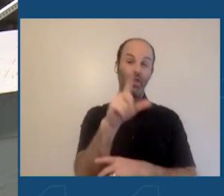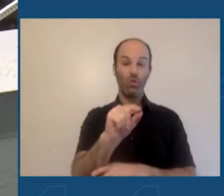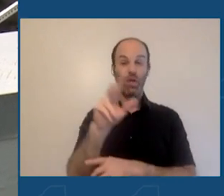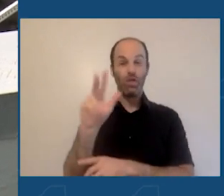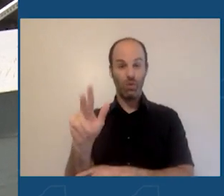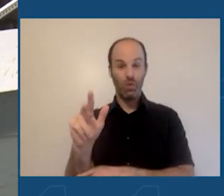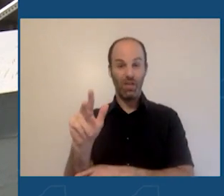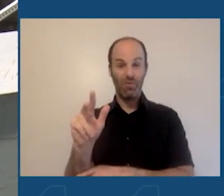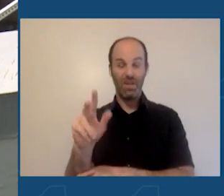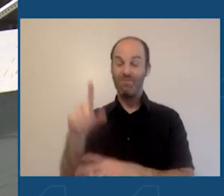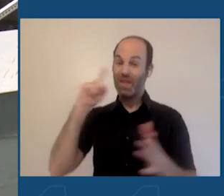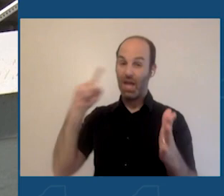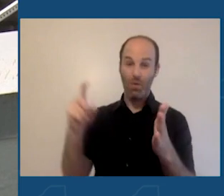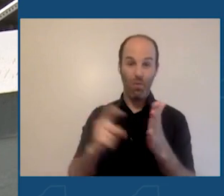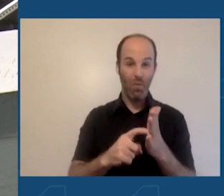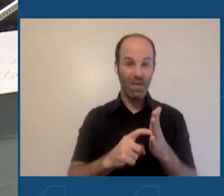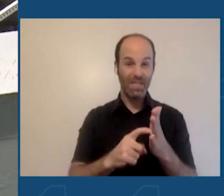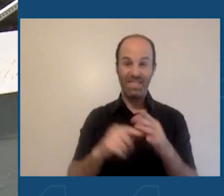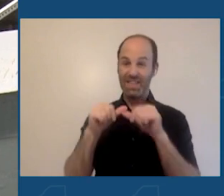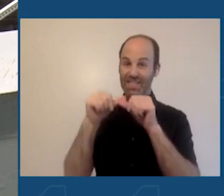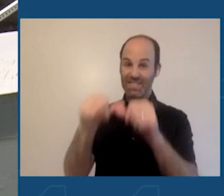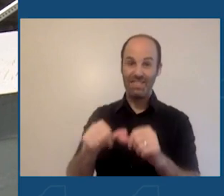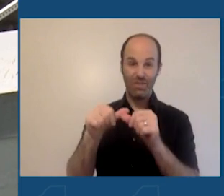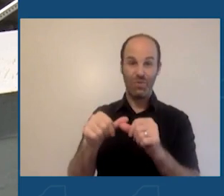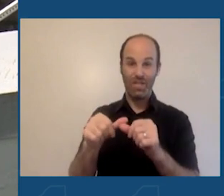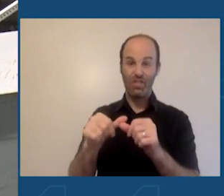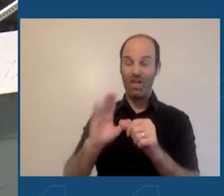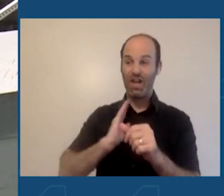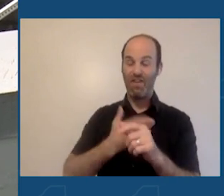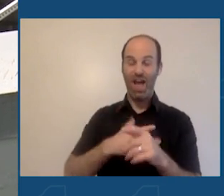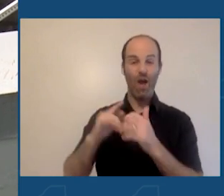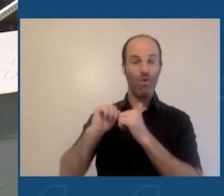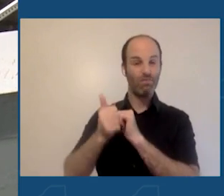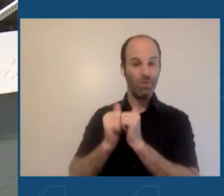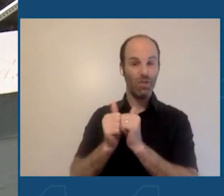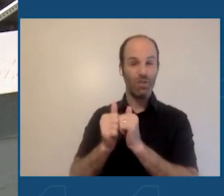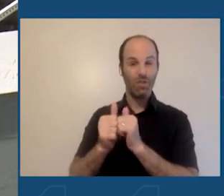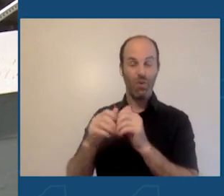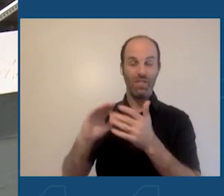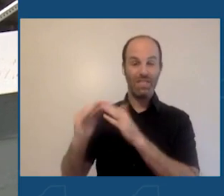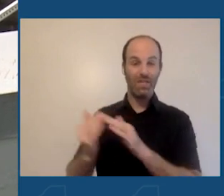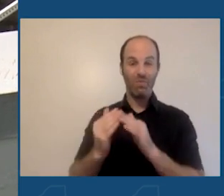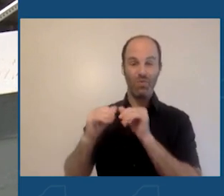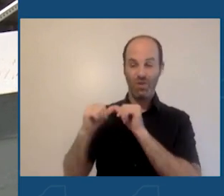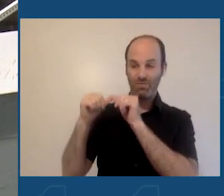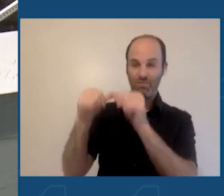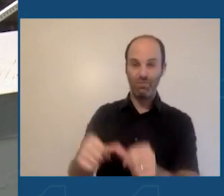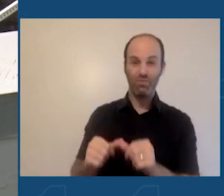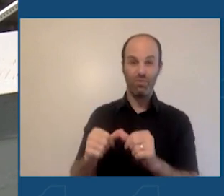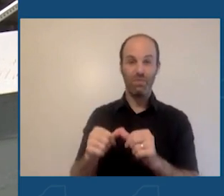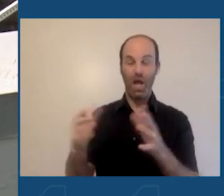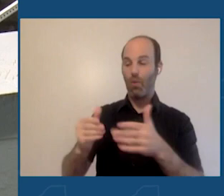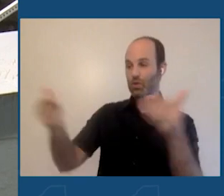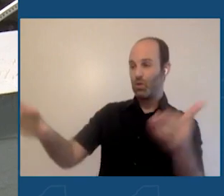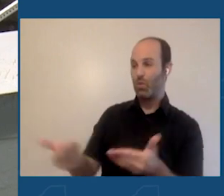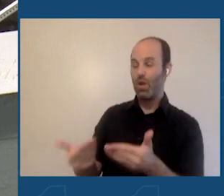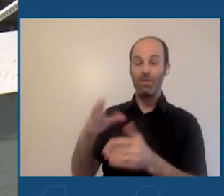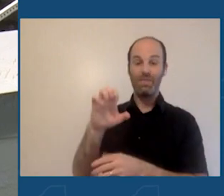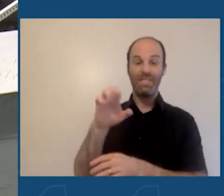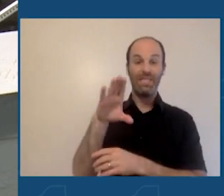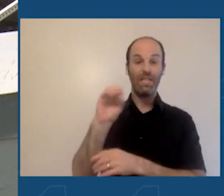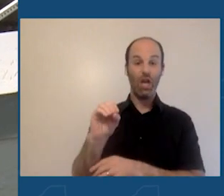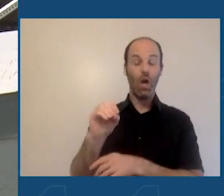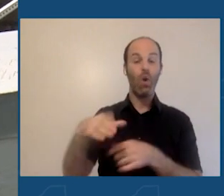New York State's sporting community. I would like to welcome Mike Pratt, CEO of the Olympic Regional